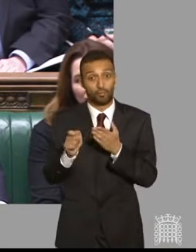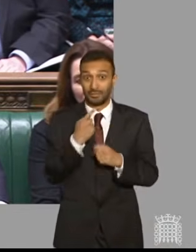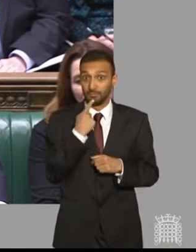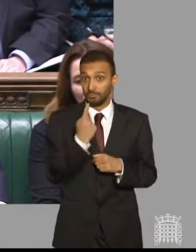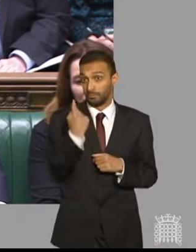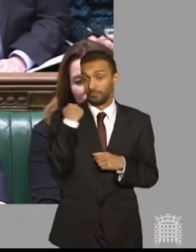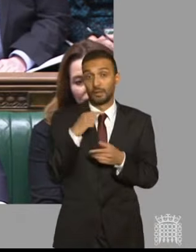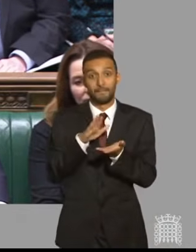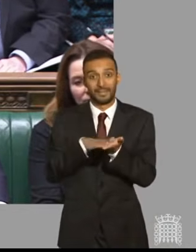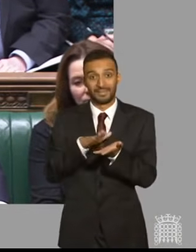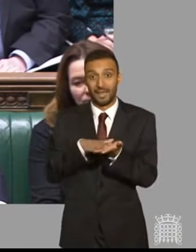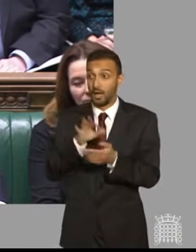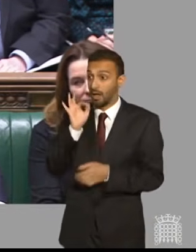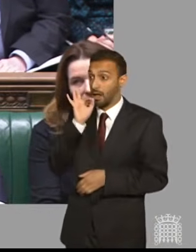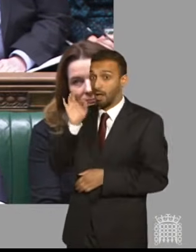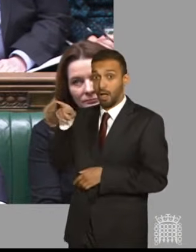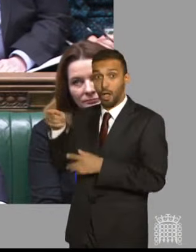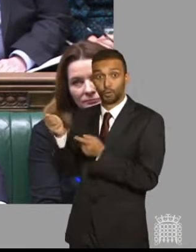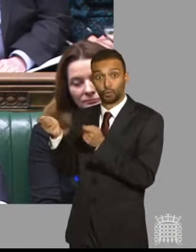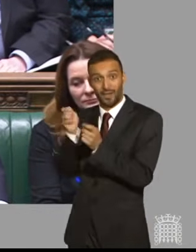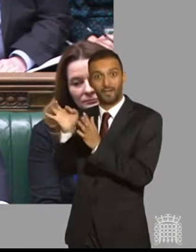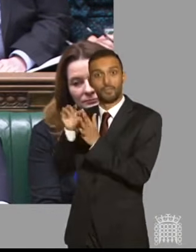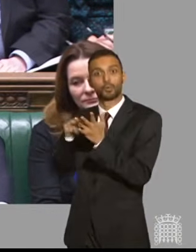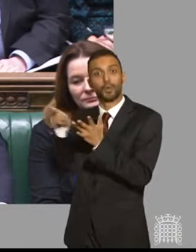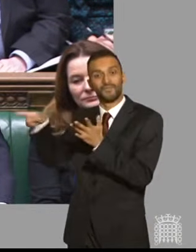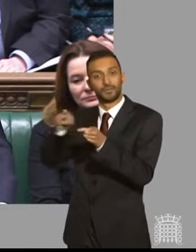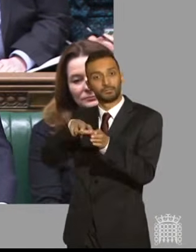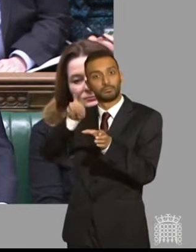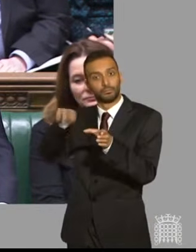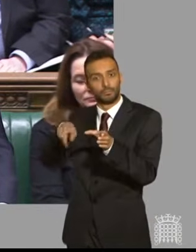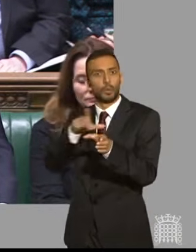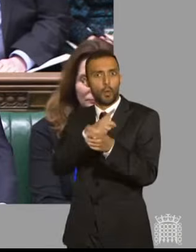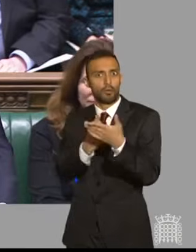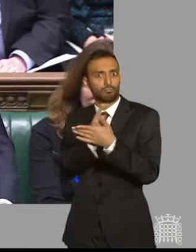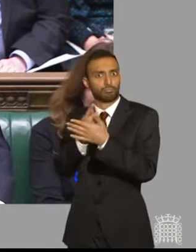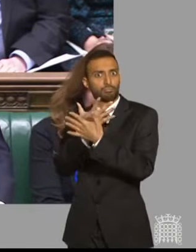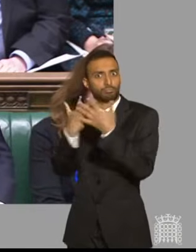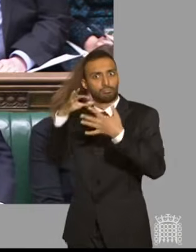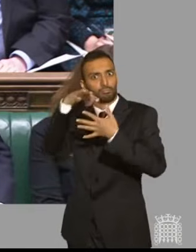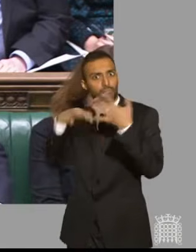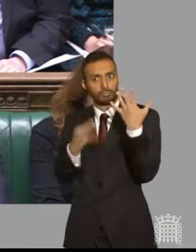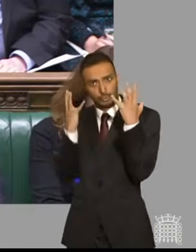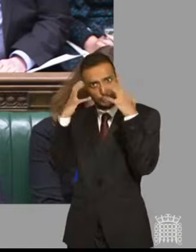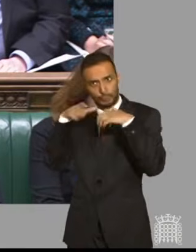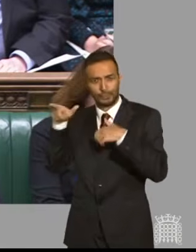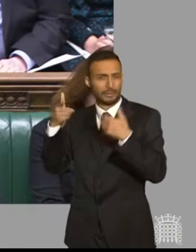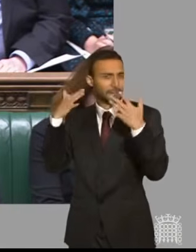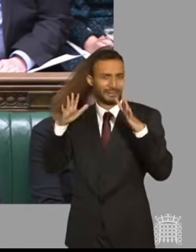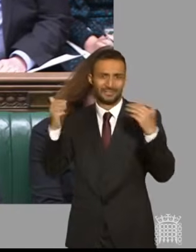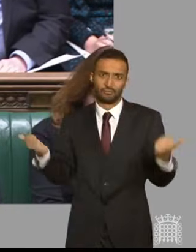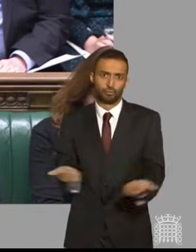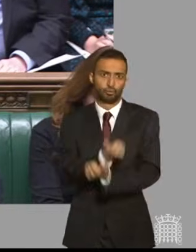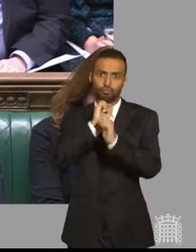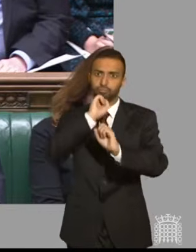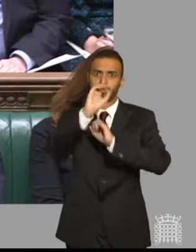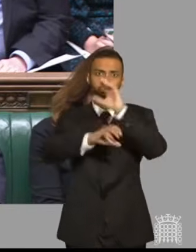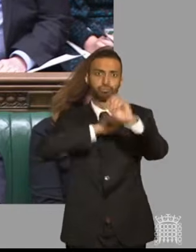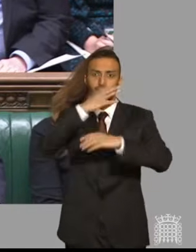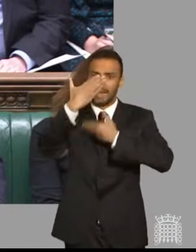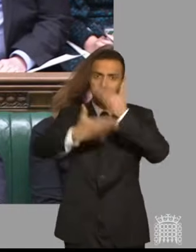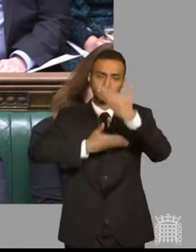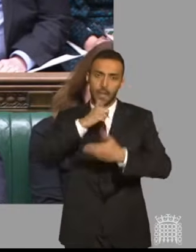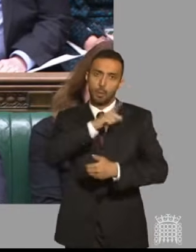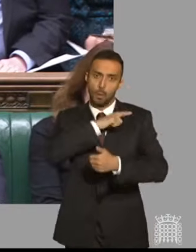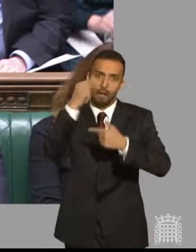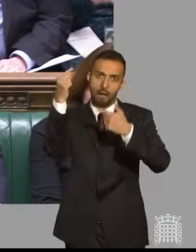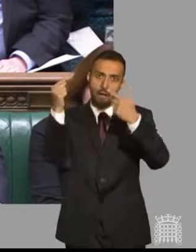She set out the reasons for this and the full background in the House earlier this week. But importantly, we have also taken unprecedented steps to